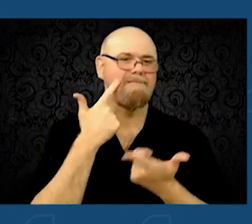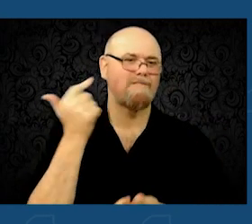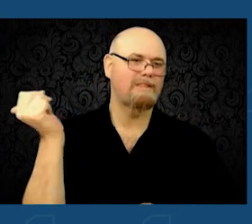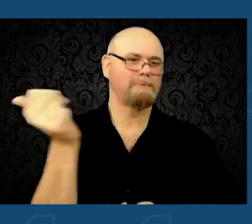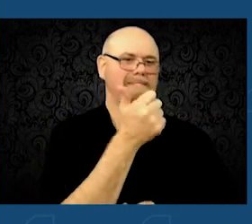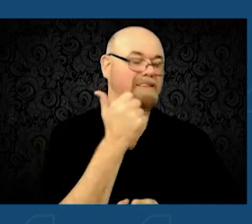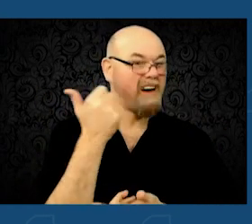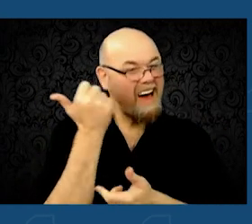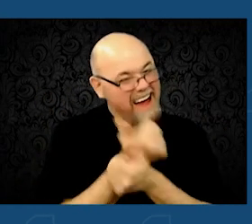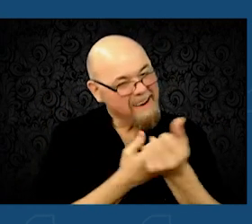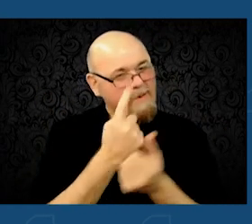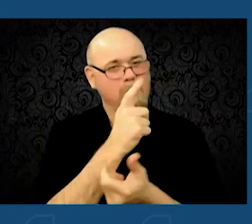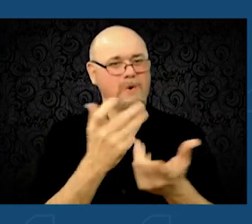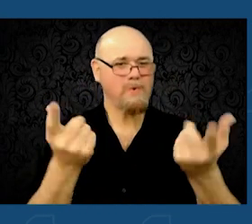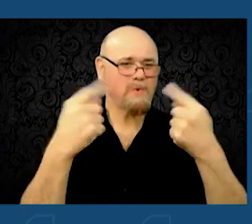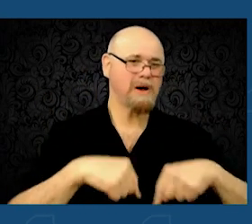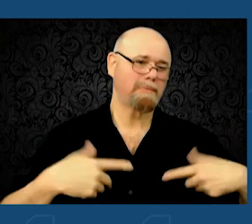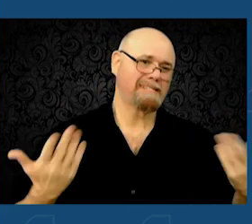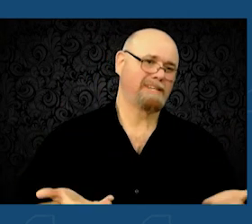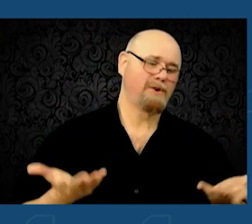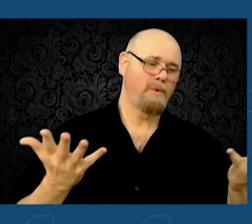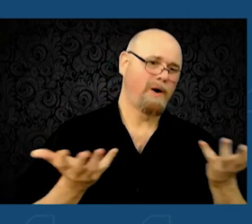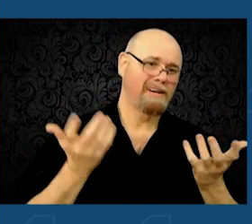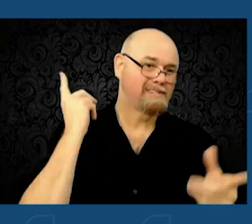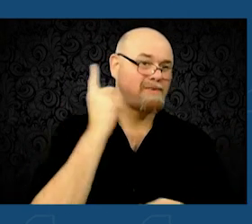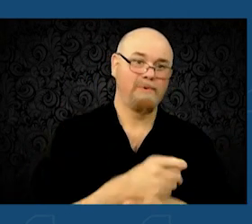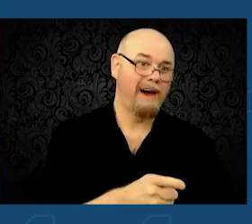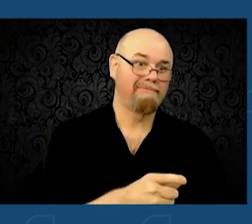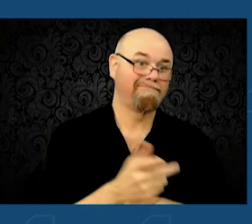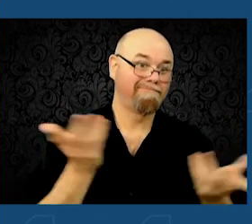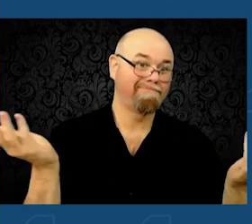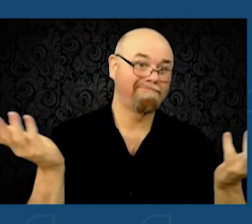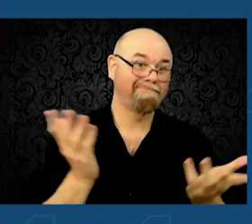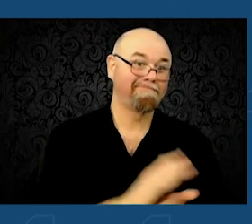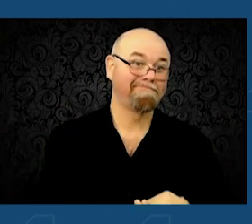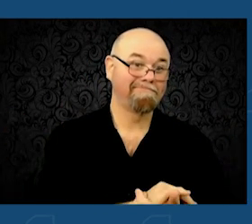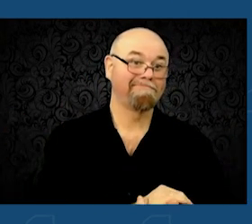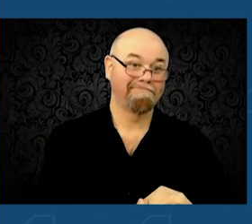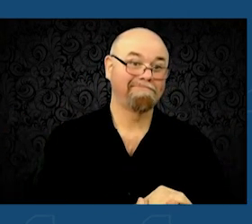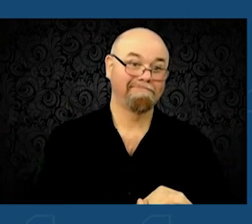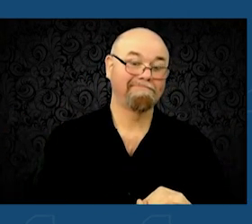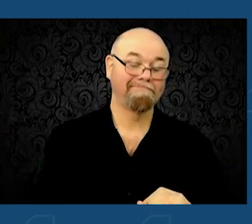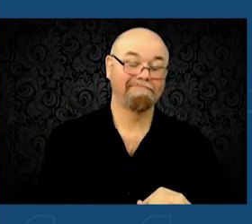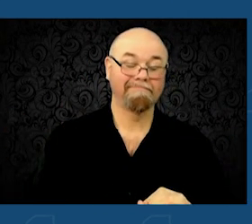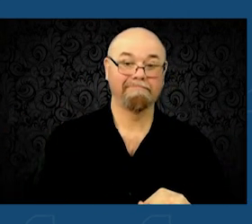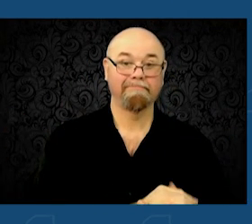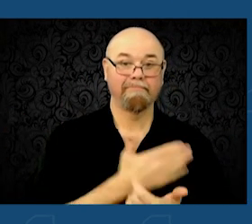everybody who comes to the West Side wants? A better life for them and their family?